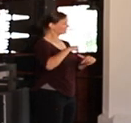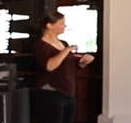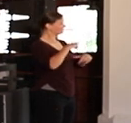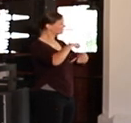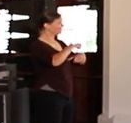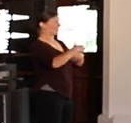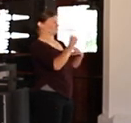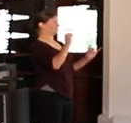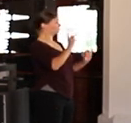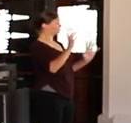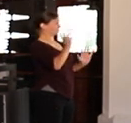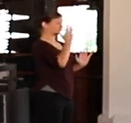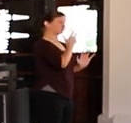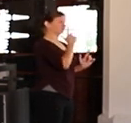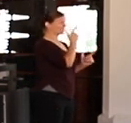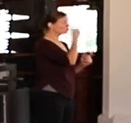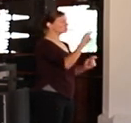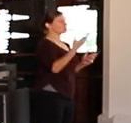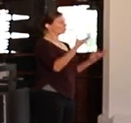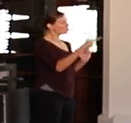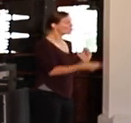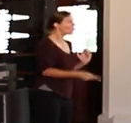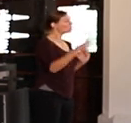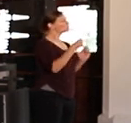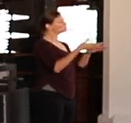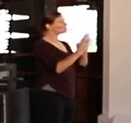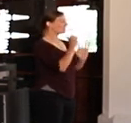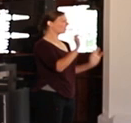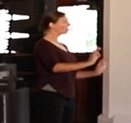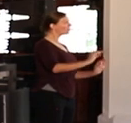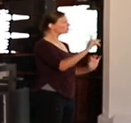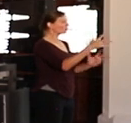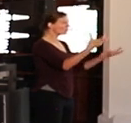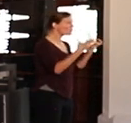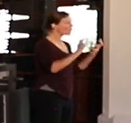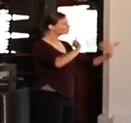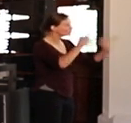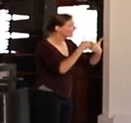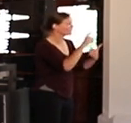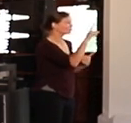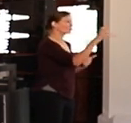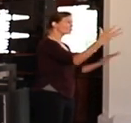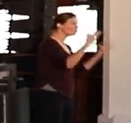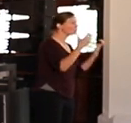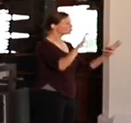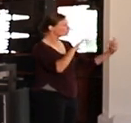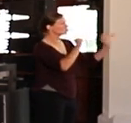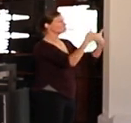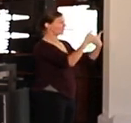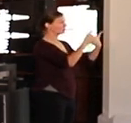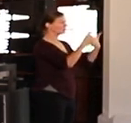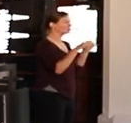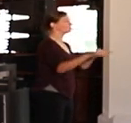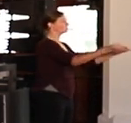so we want you to stretch yourselves. We want you to ask critical questions. We want you to challenge the status quo. That's what Scotties